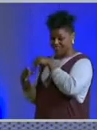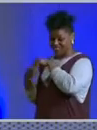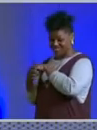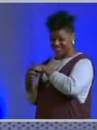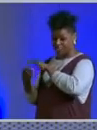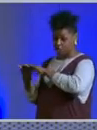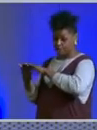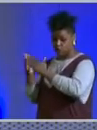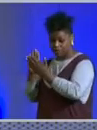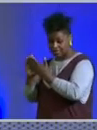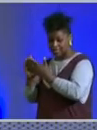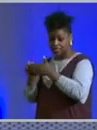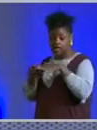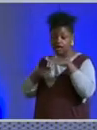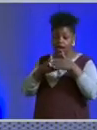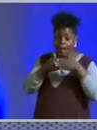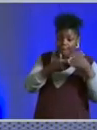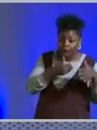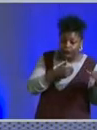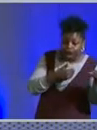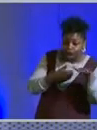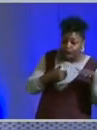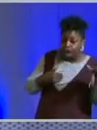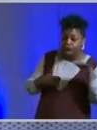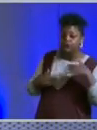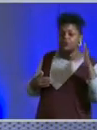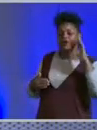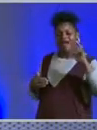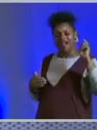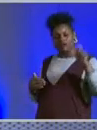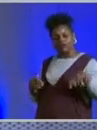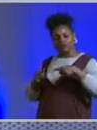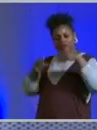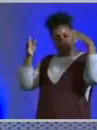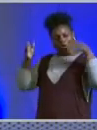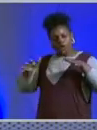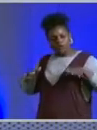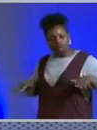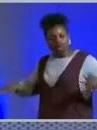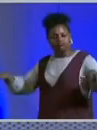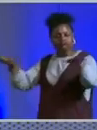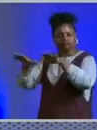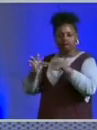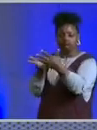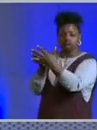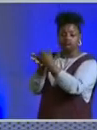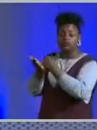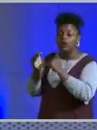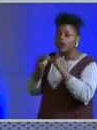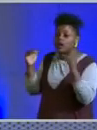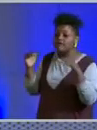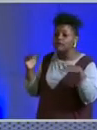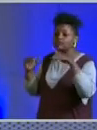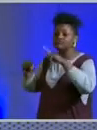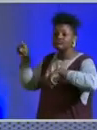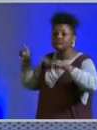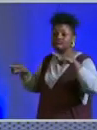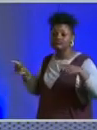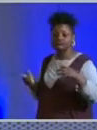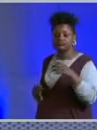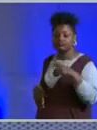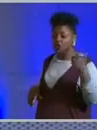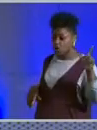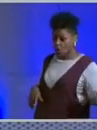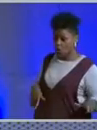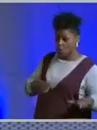neighborhoods. And the fact is, we really have to focus across all income levels, from our most vulnerable, very low income,